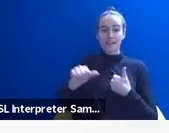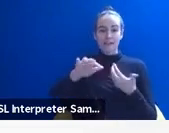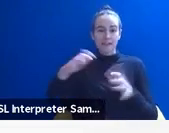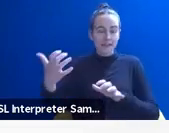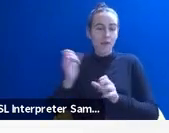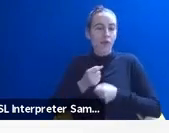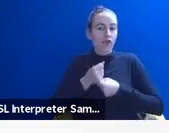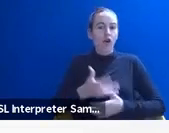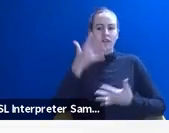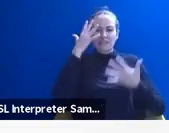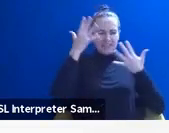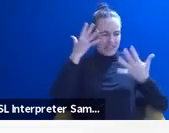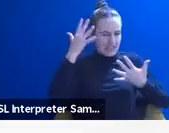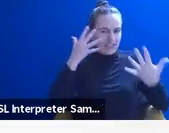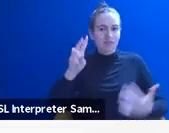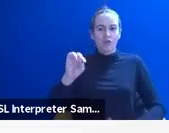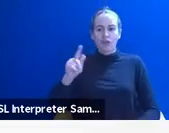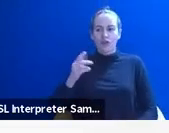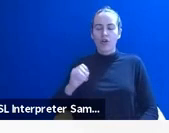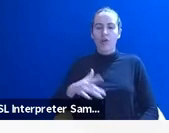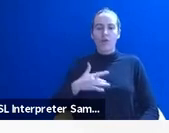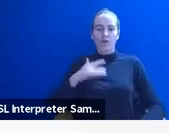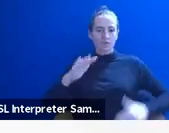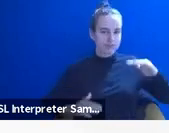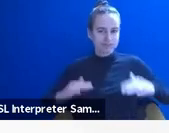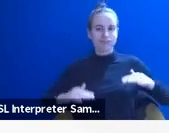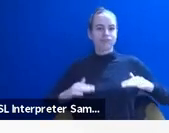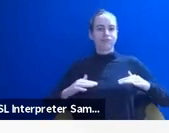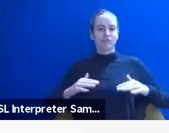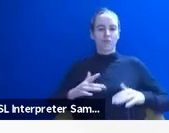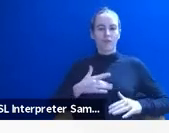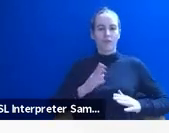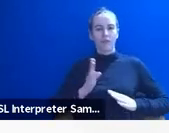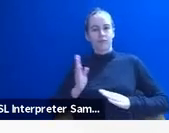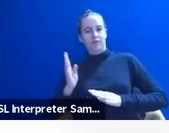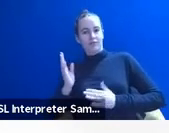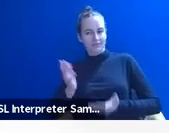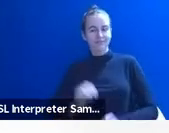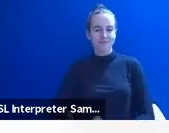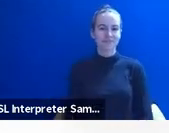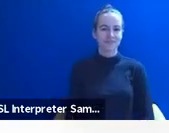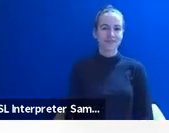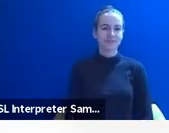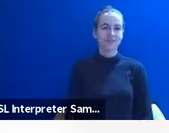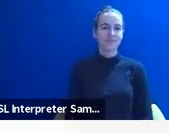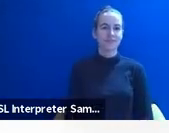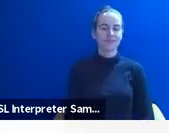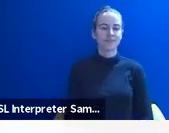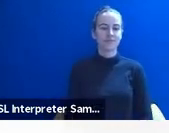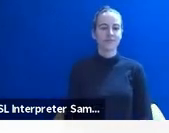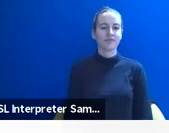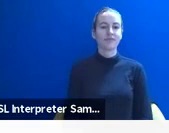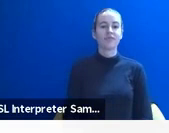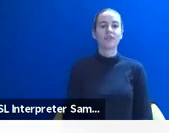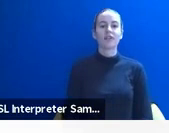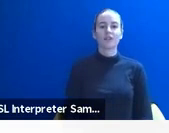vertigo, unsteadiness, imbalance, or tilt. Benign paroxysmal positional vertigo is one